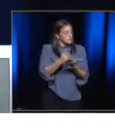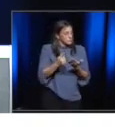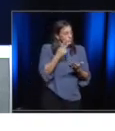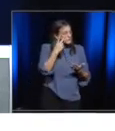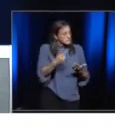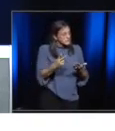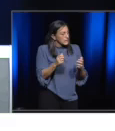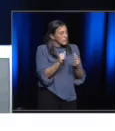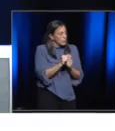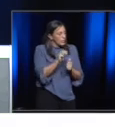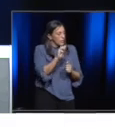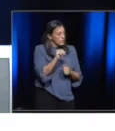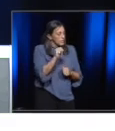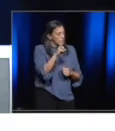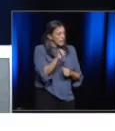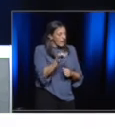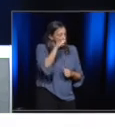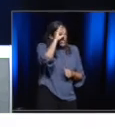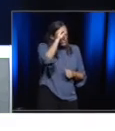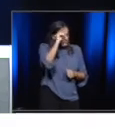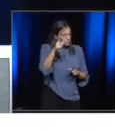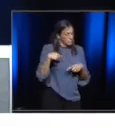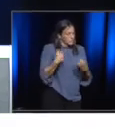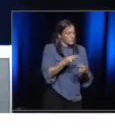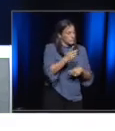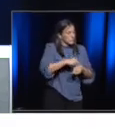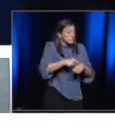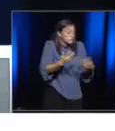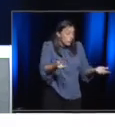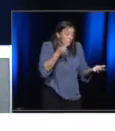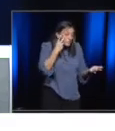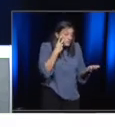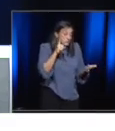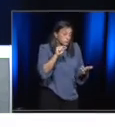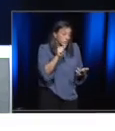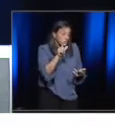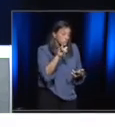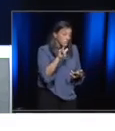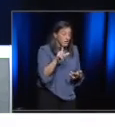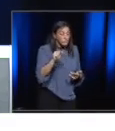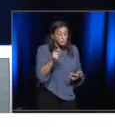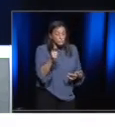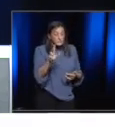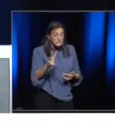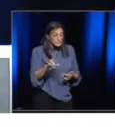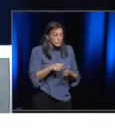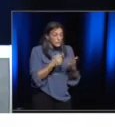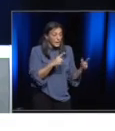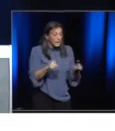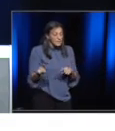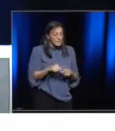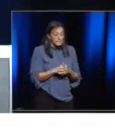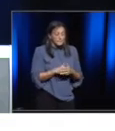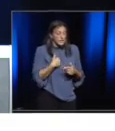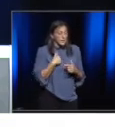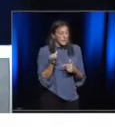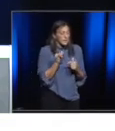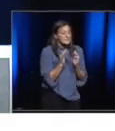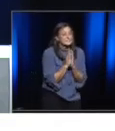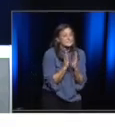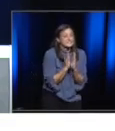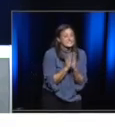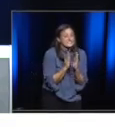the 10-year period. So let's see what 2025-26 brings us. Debbie is like a small child waiting for Christmas